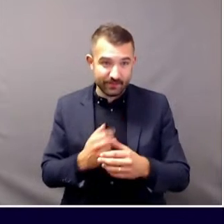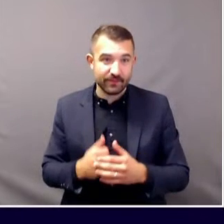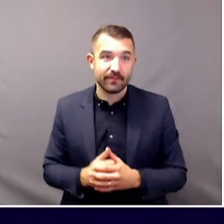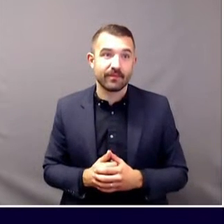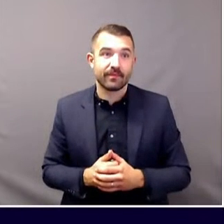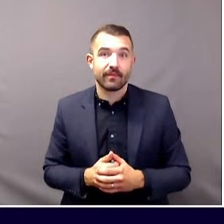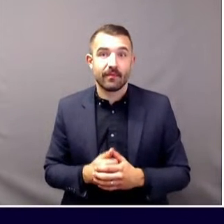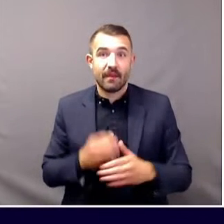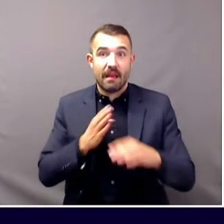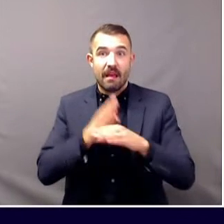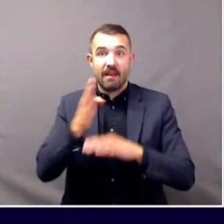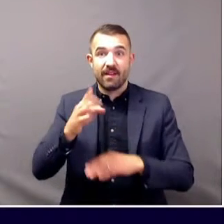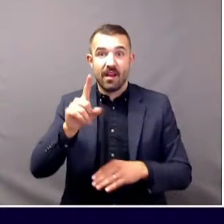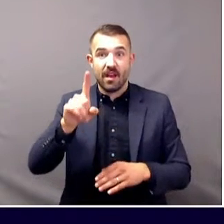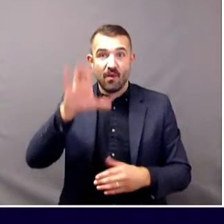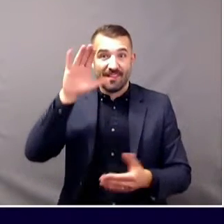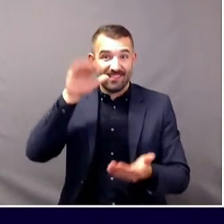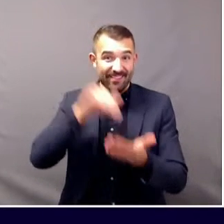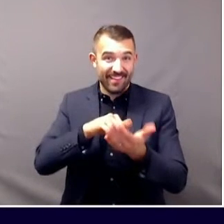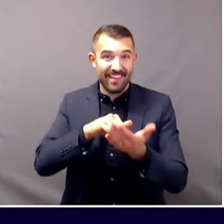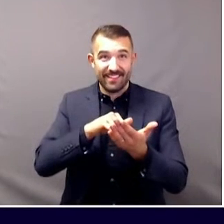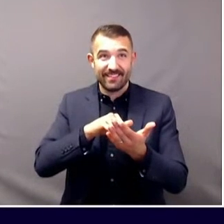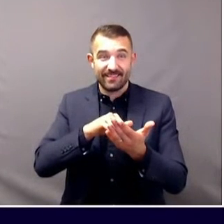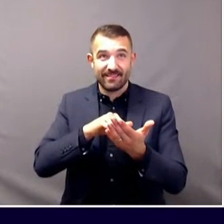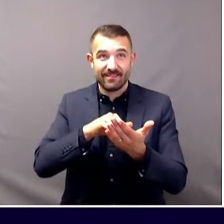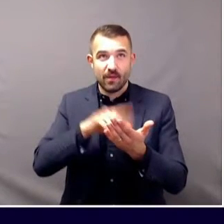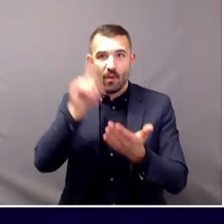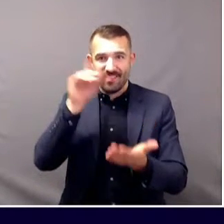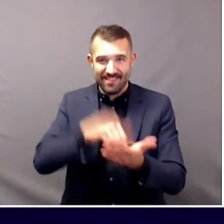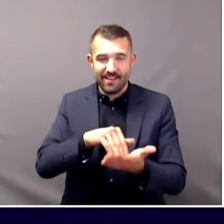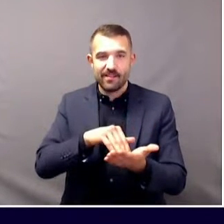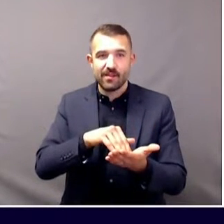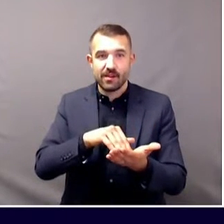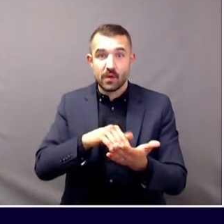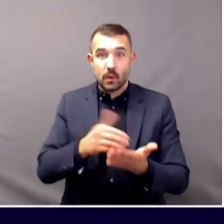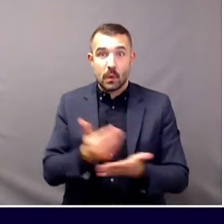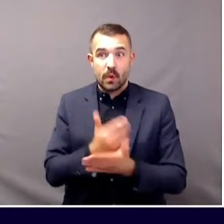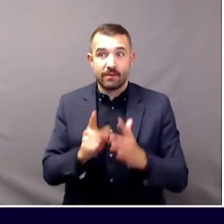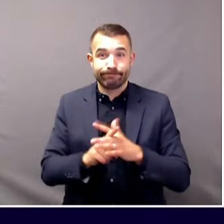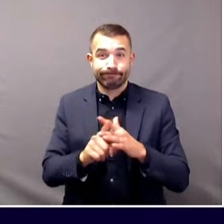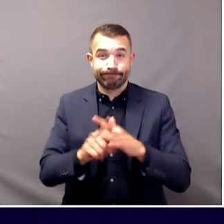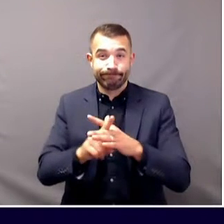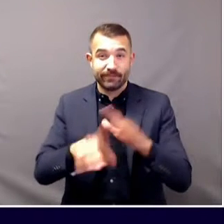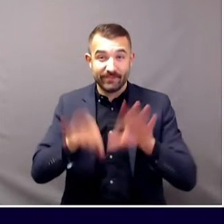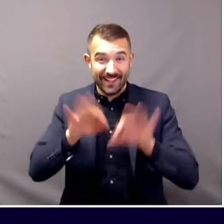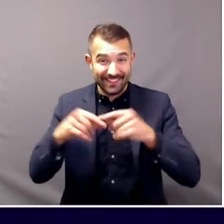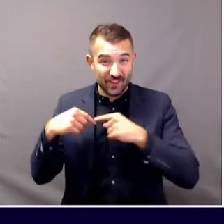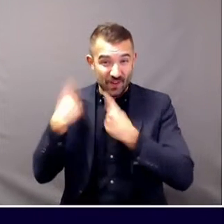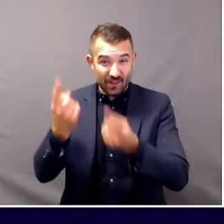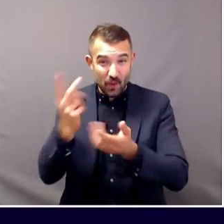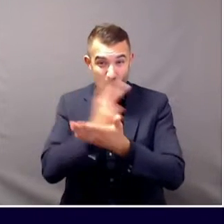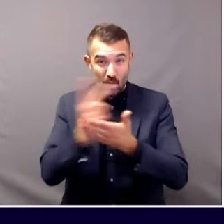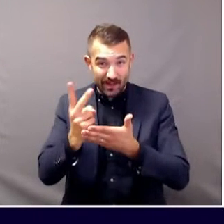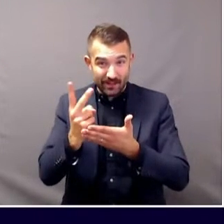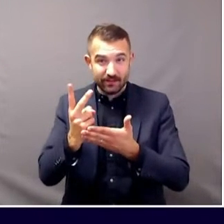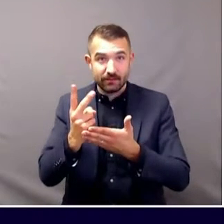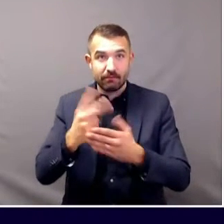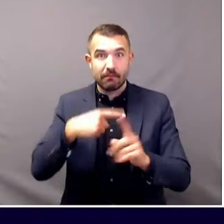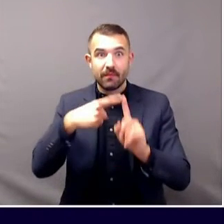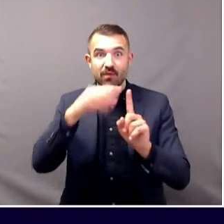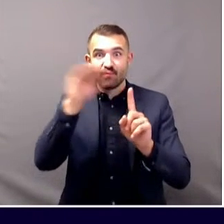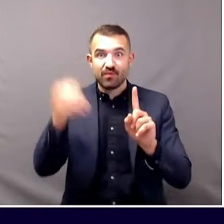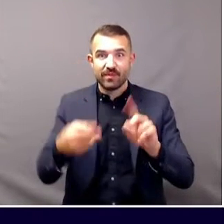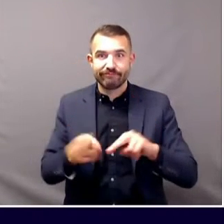1,000 cases just in the last 2 weeks alone. Positivity rate has increased, and as the disease